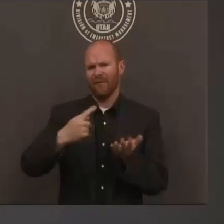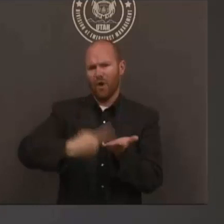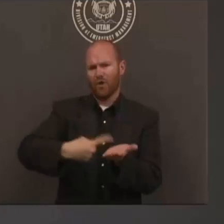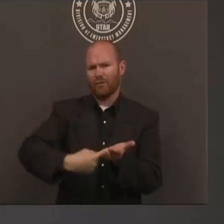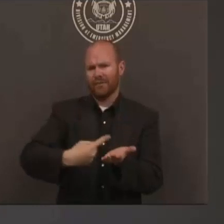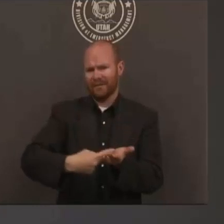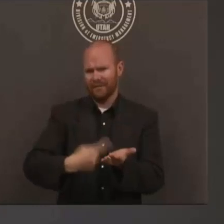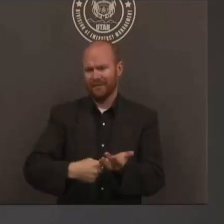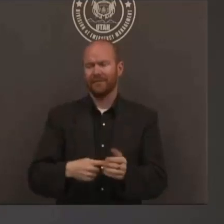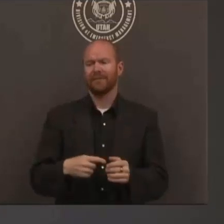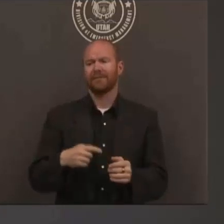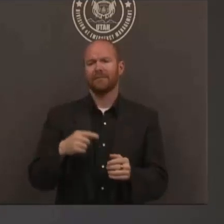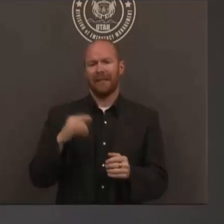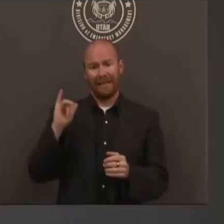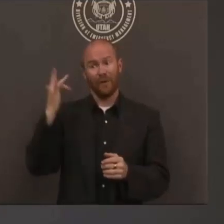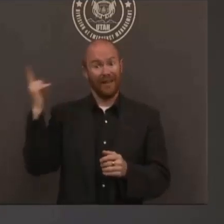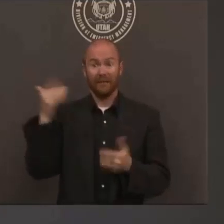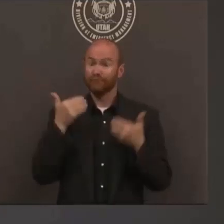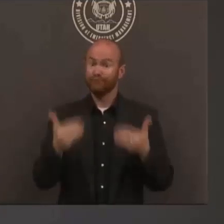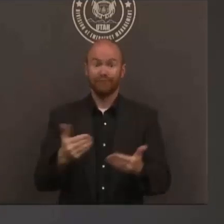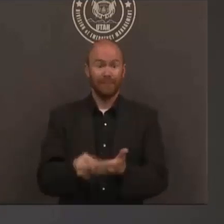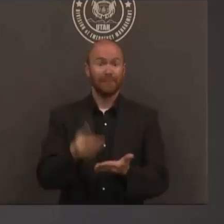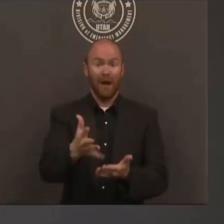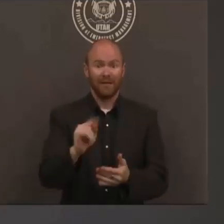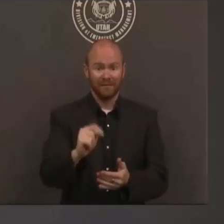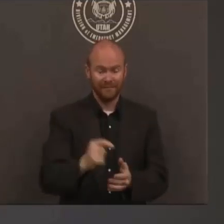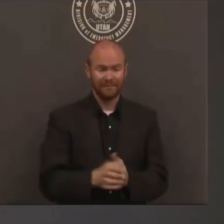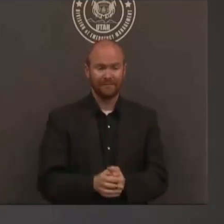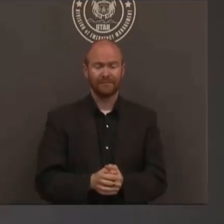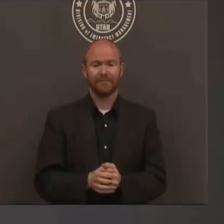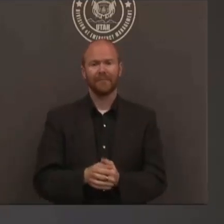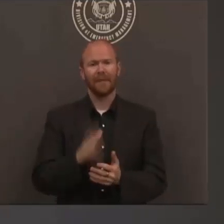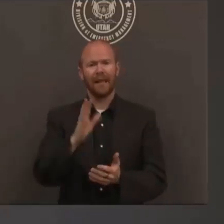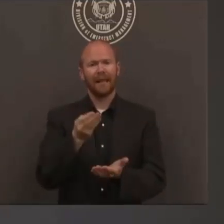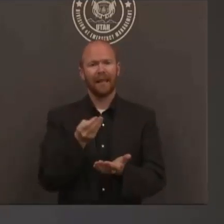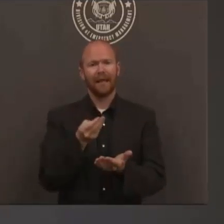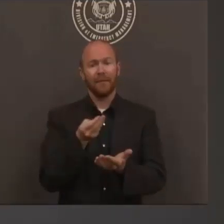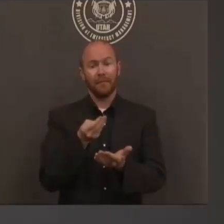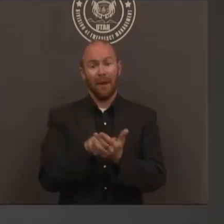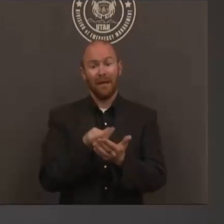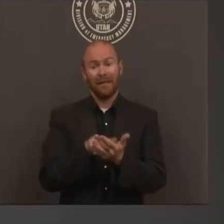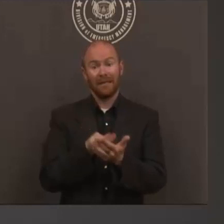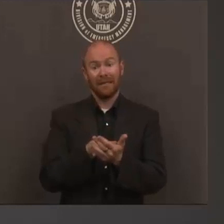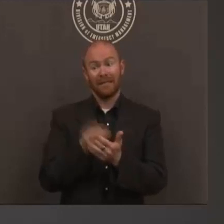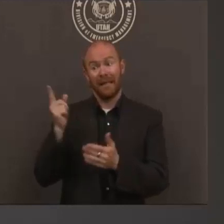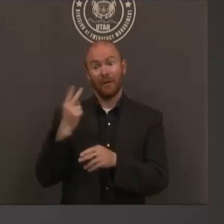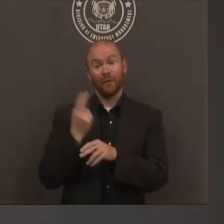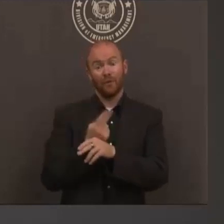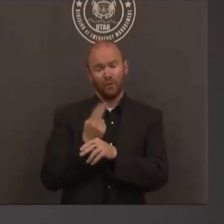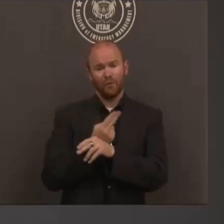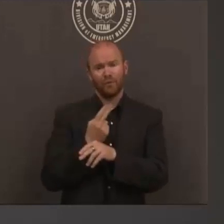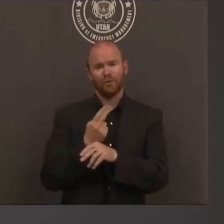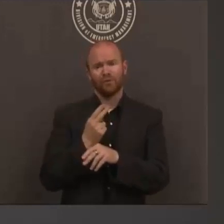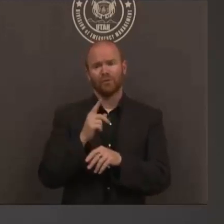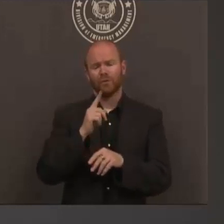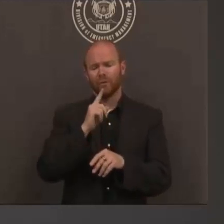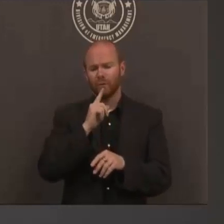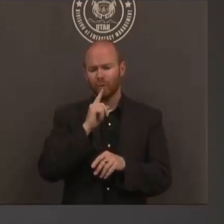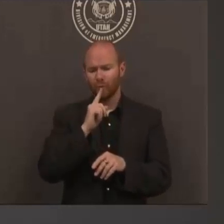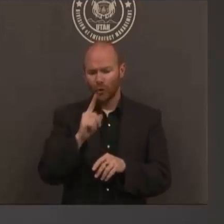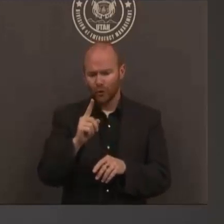told today of why they moved ahead. And the monies really was federal monies. They've been told we'd be